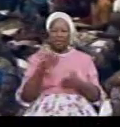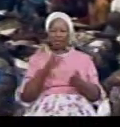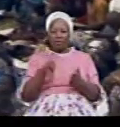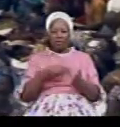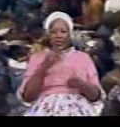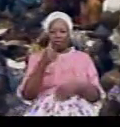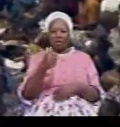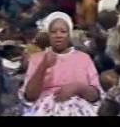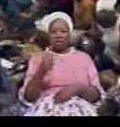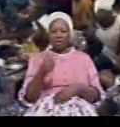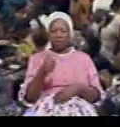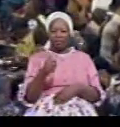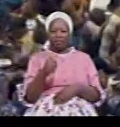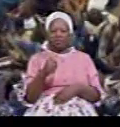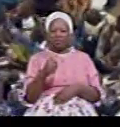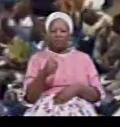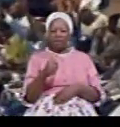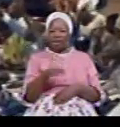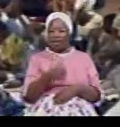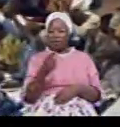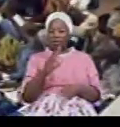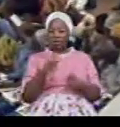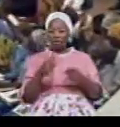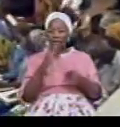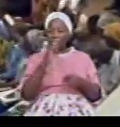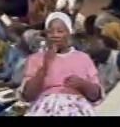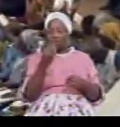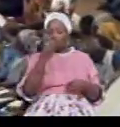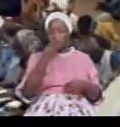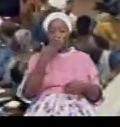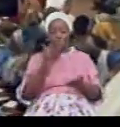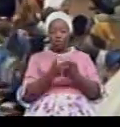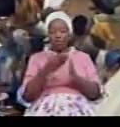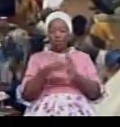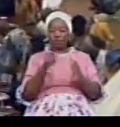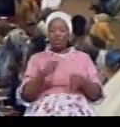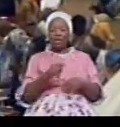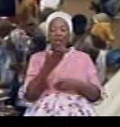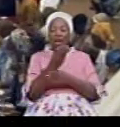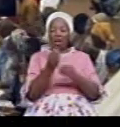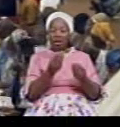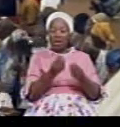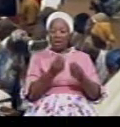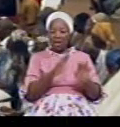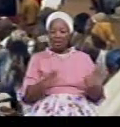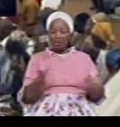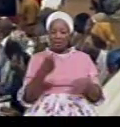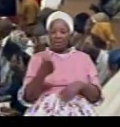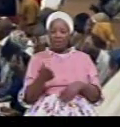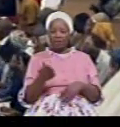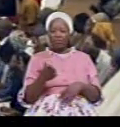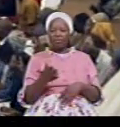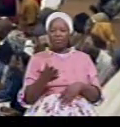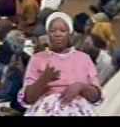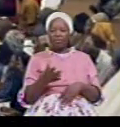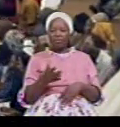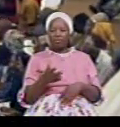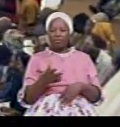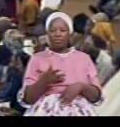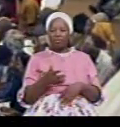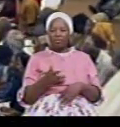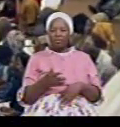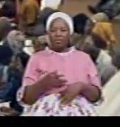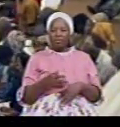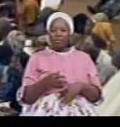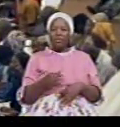Anybody going to eat the good of the land there? There's goodness in this land. It's hidden from the people who